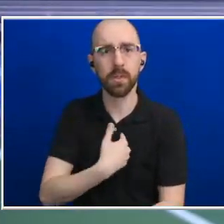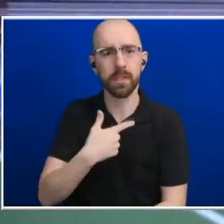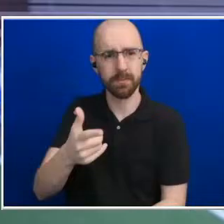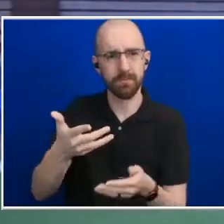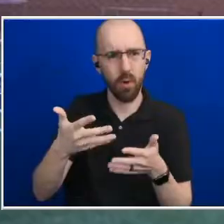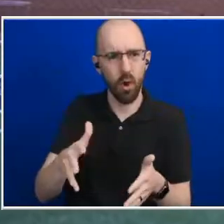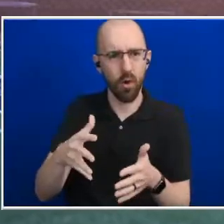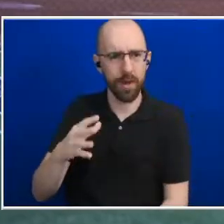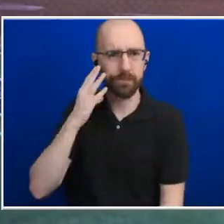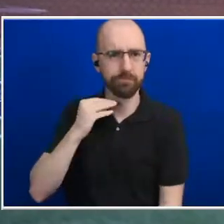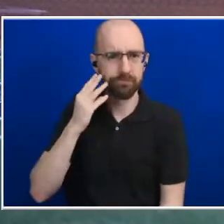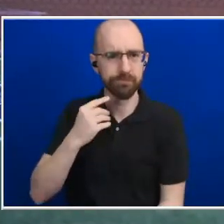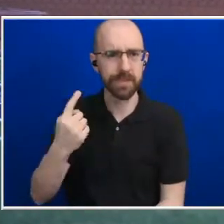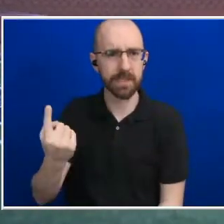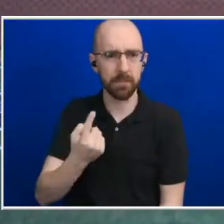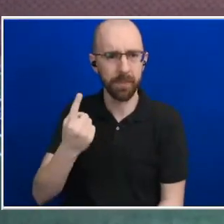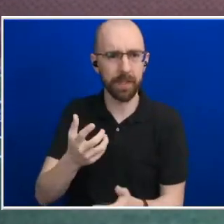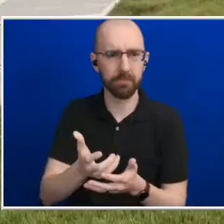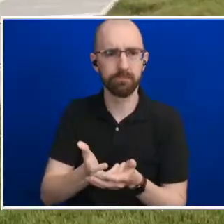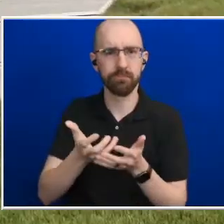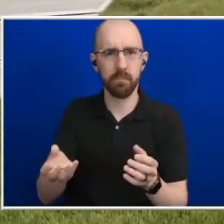something much, much tougher.